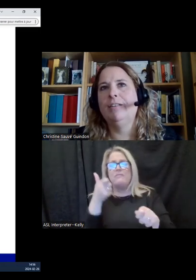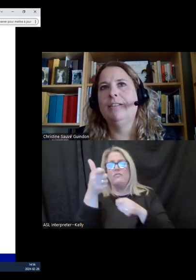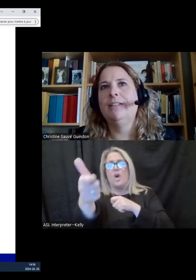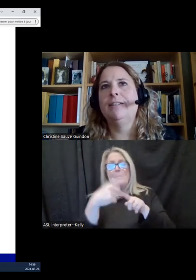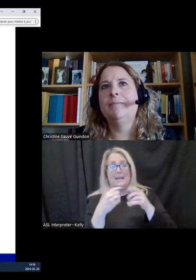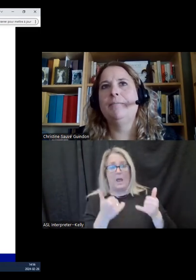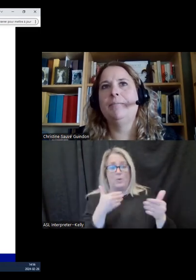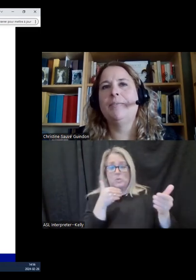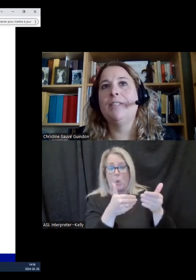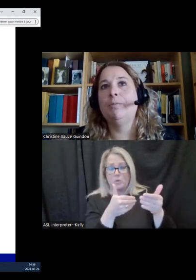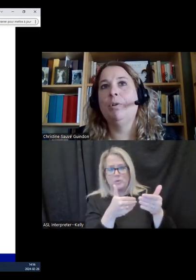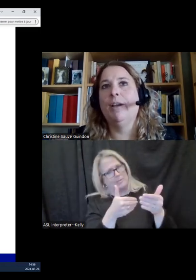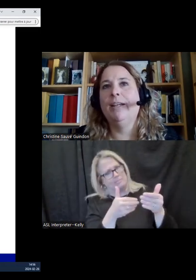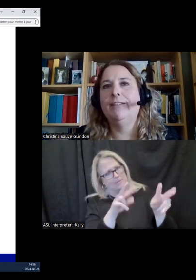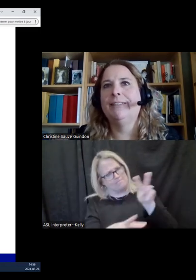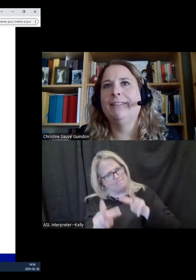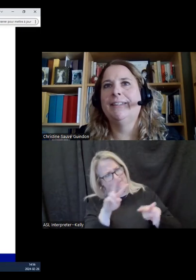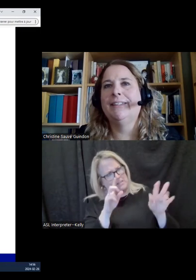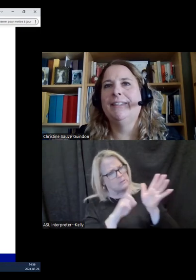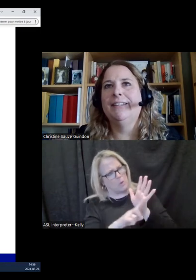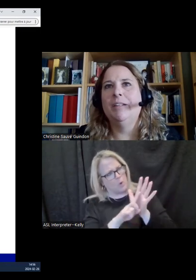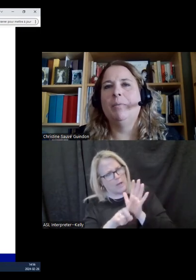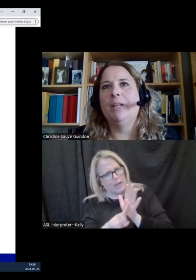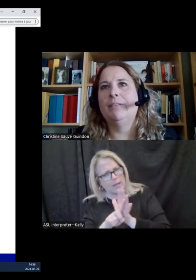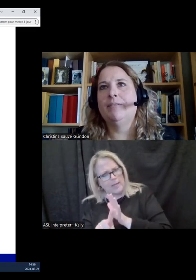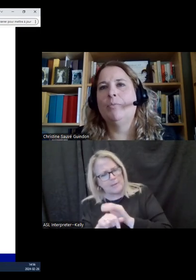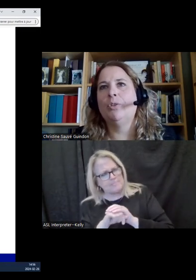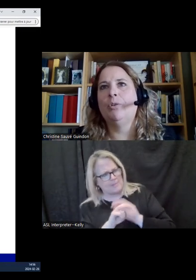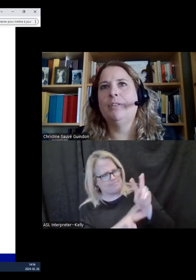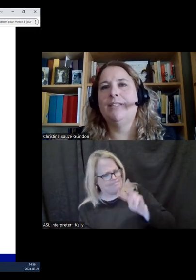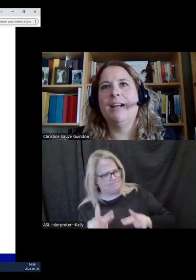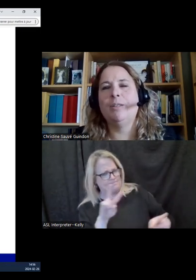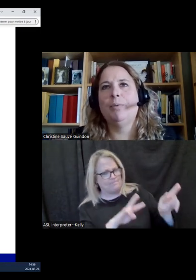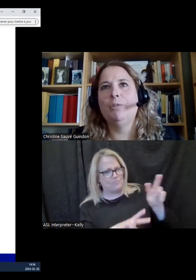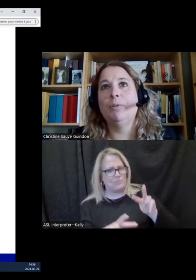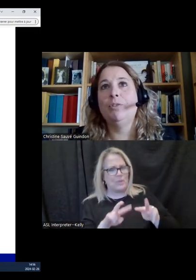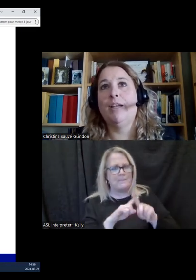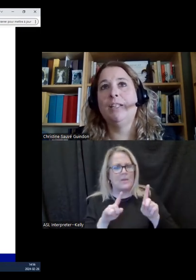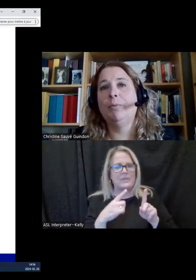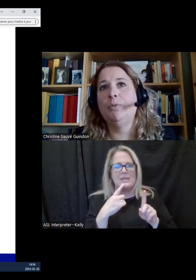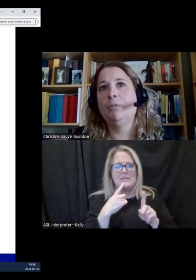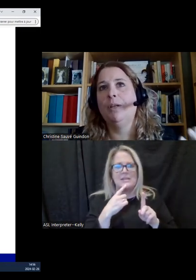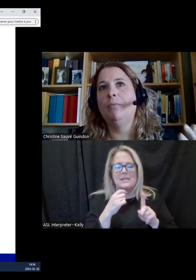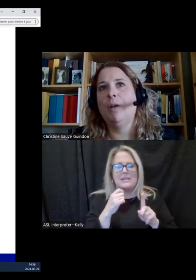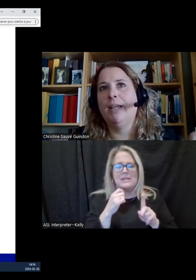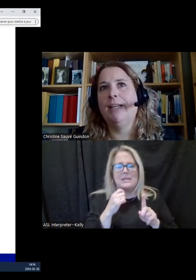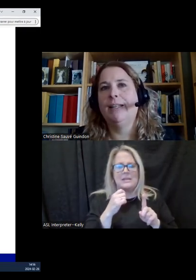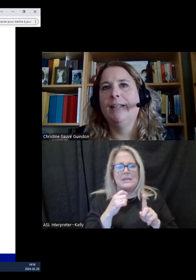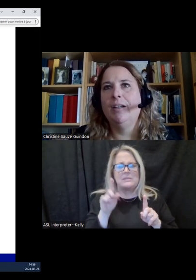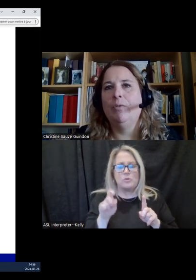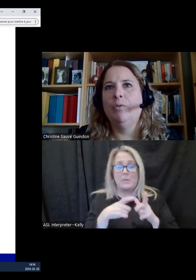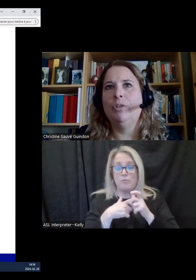there, he's exploring. But we're told he's not supposed to be doing that. He's supposed to be